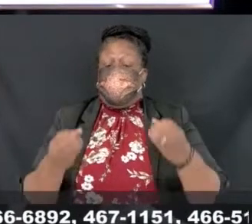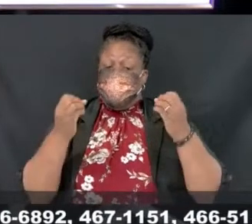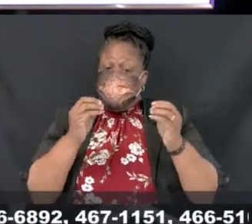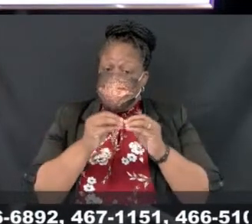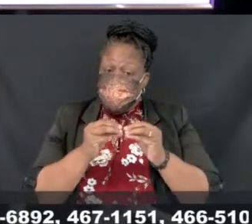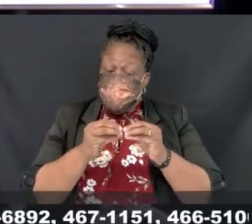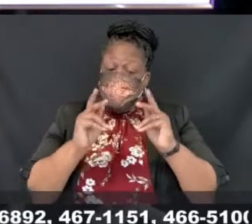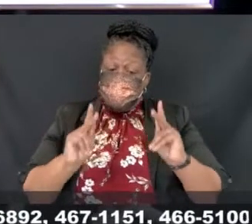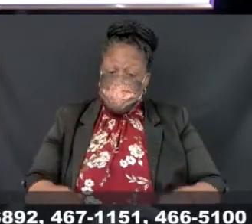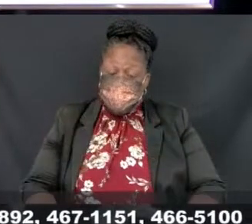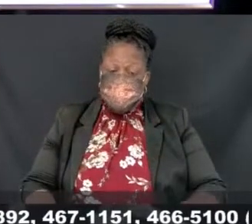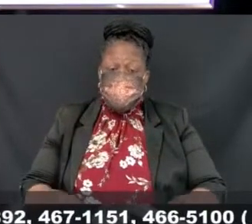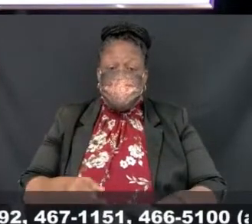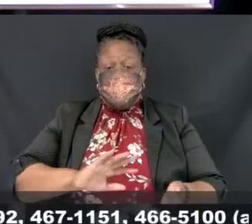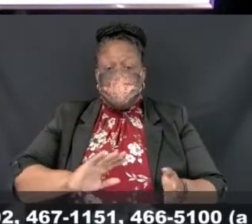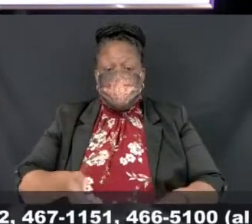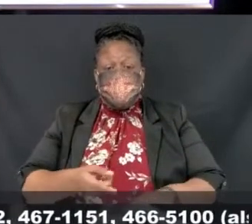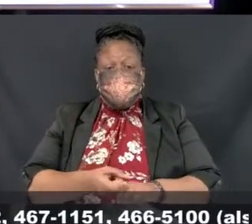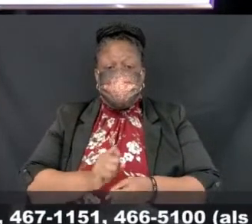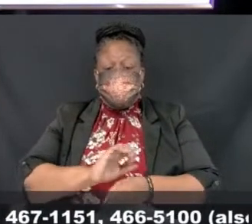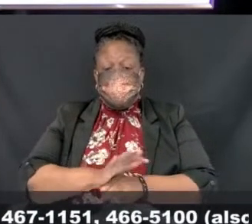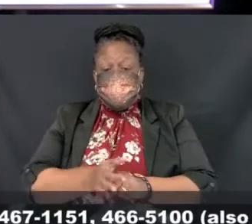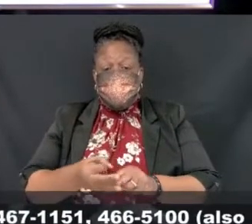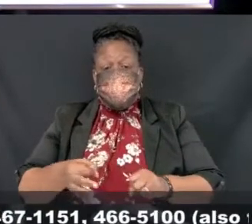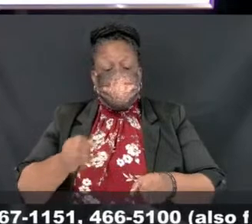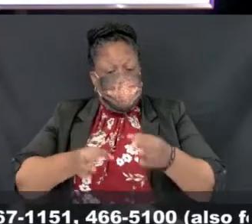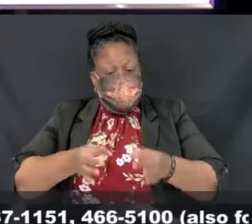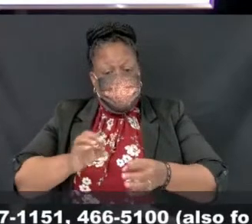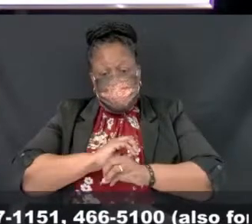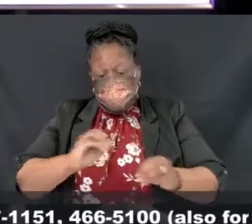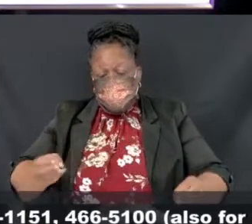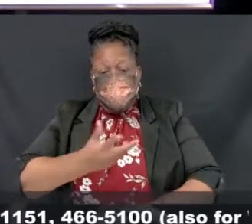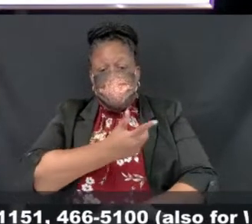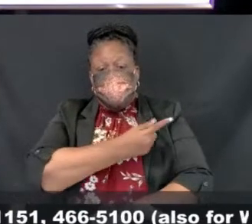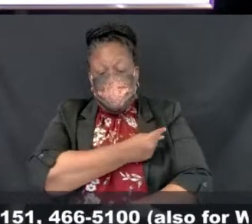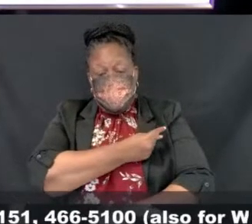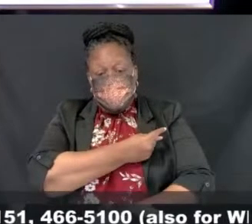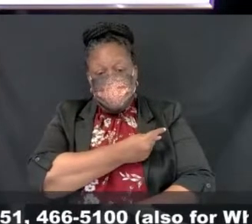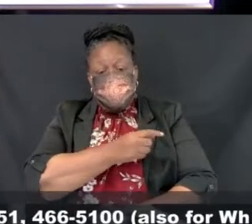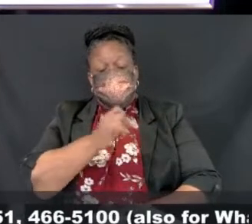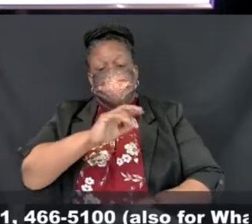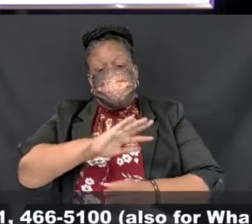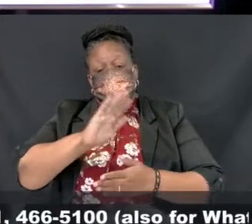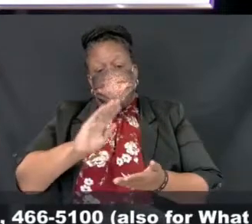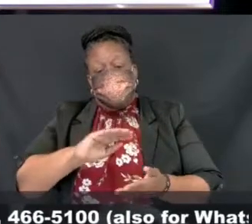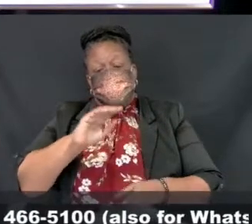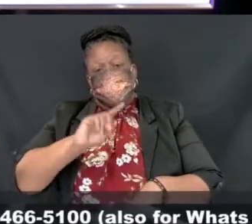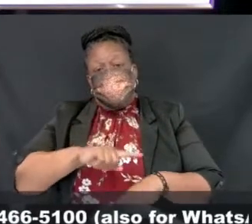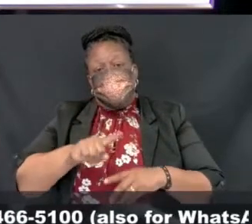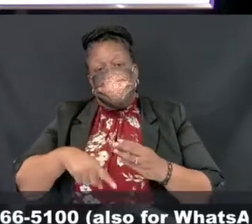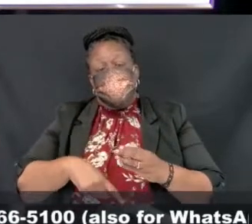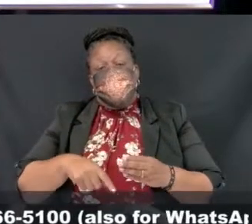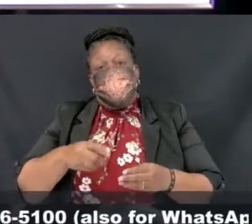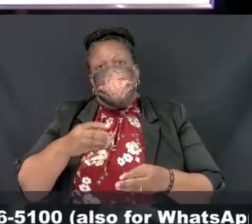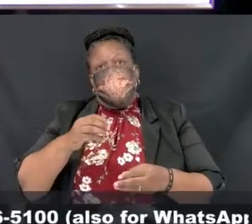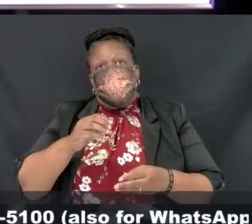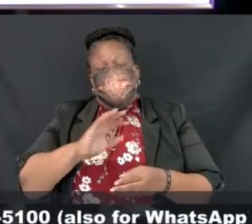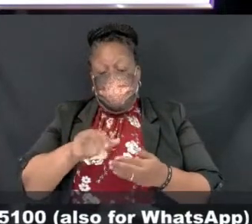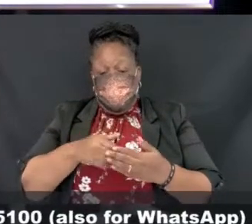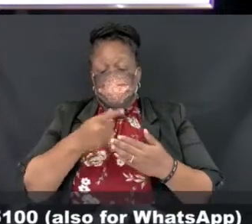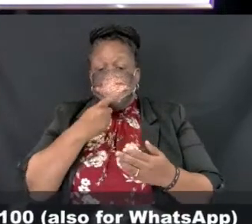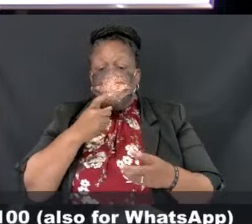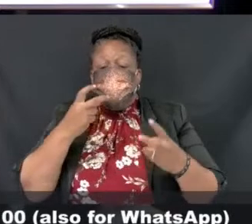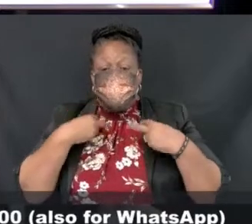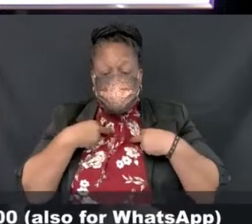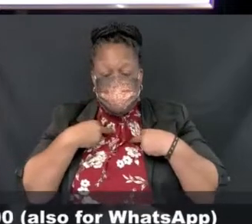and 7 times less likely to be hospitalized. The importance of getting vaccinated continues to be crucially important in